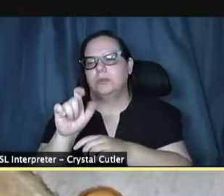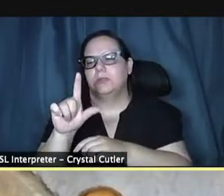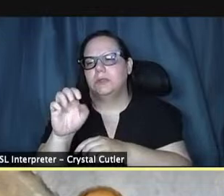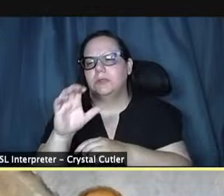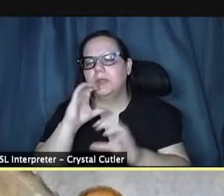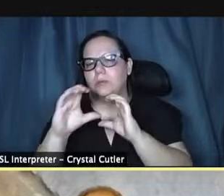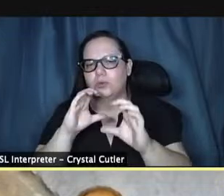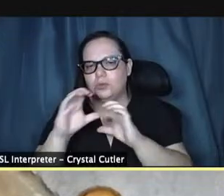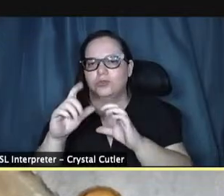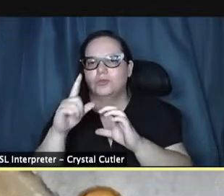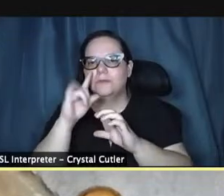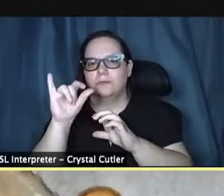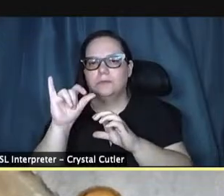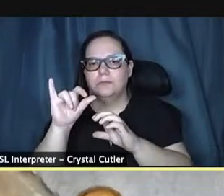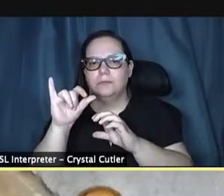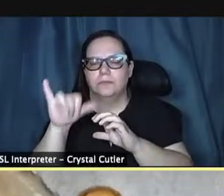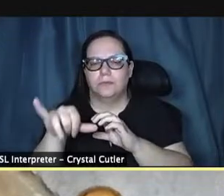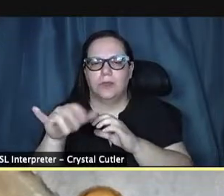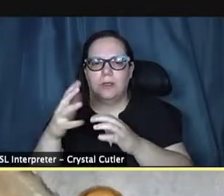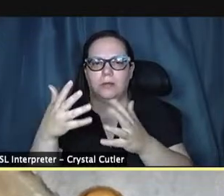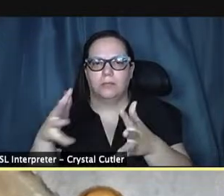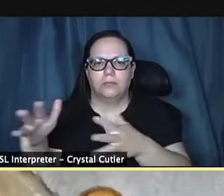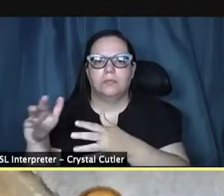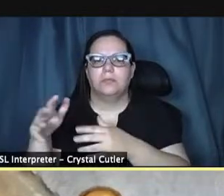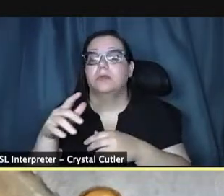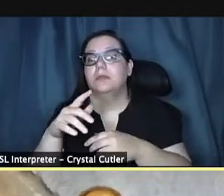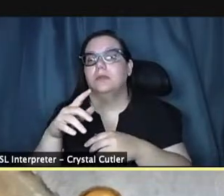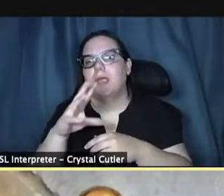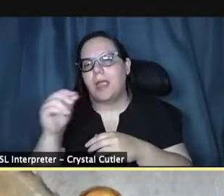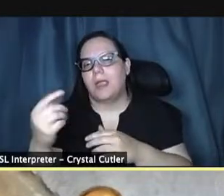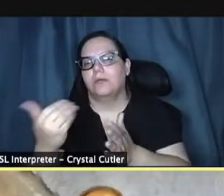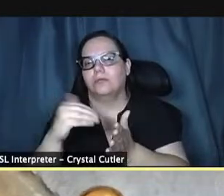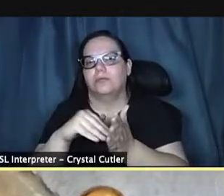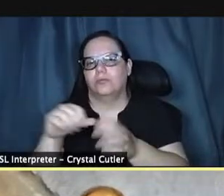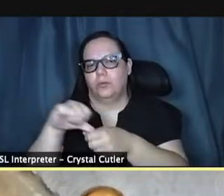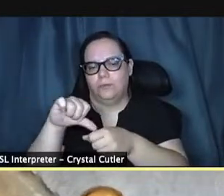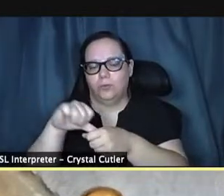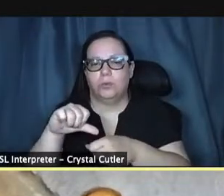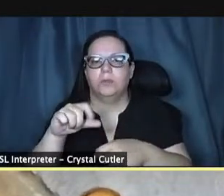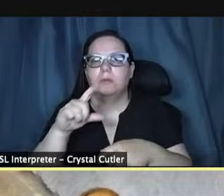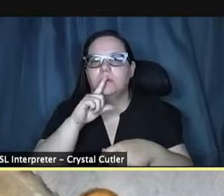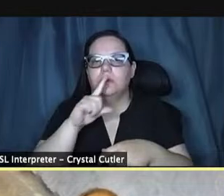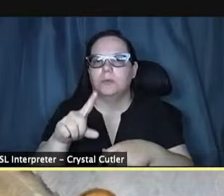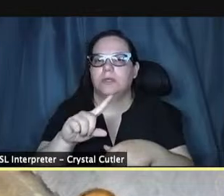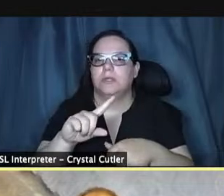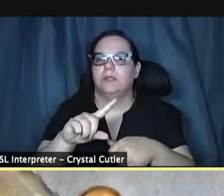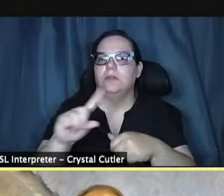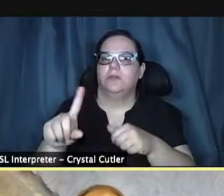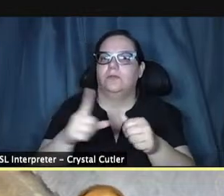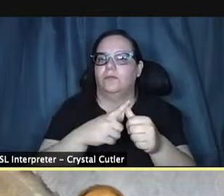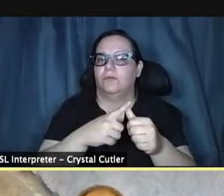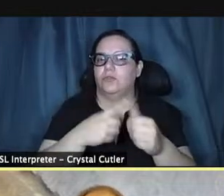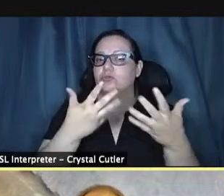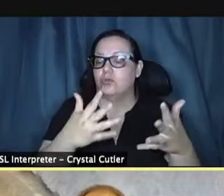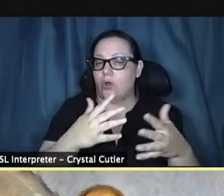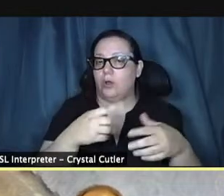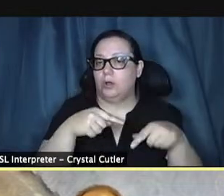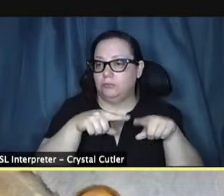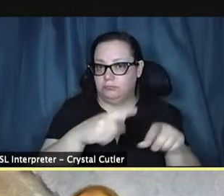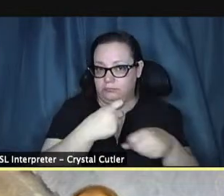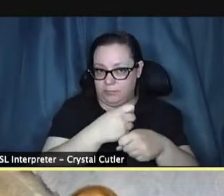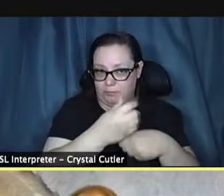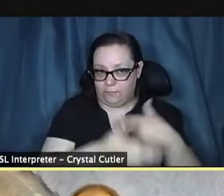The first elements are already in manufacture across Europe, and 3 European astronauts will fly to the Gateway